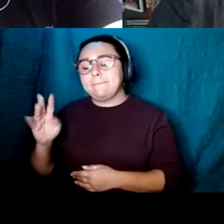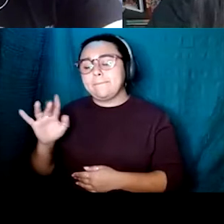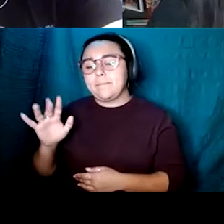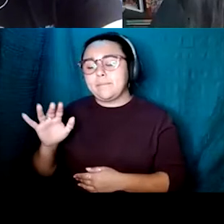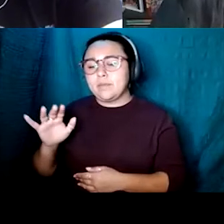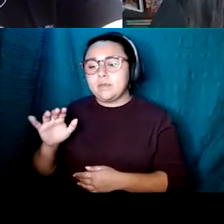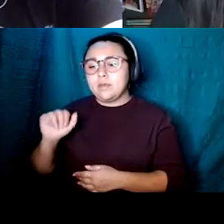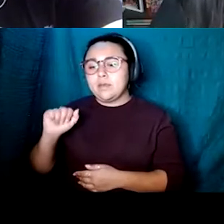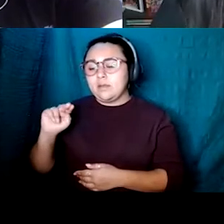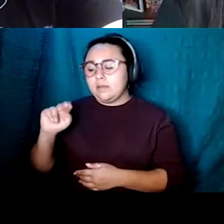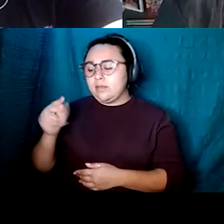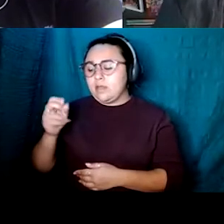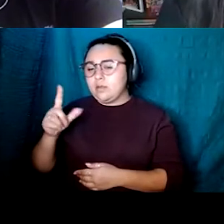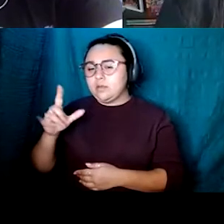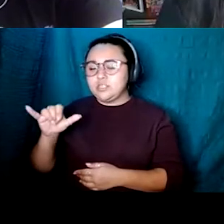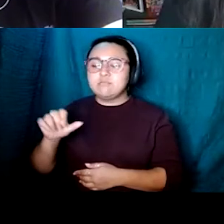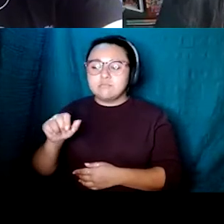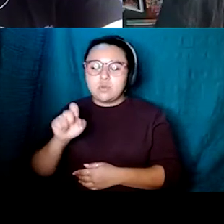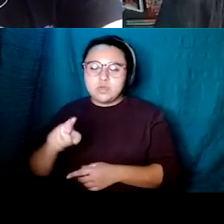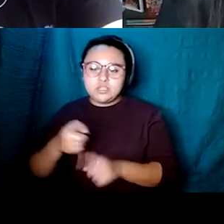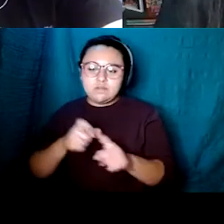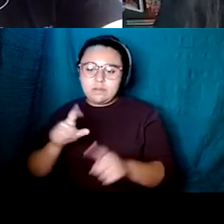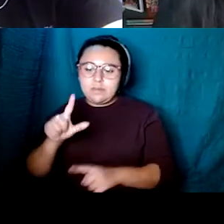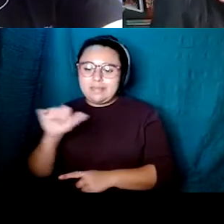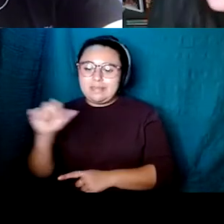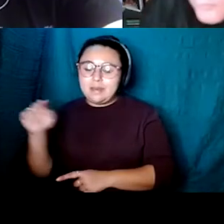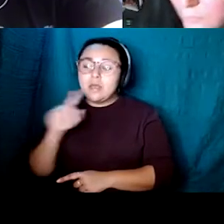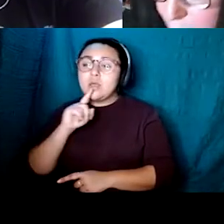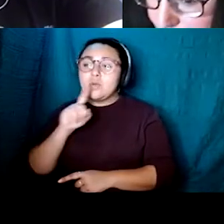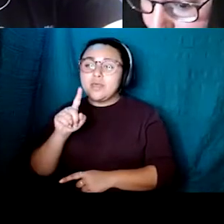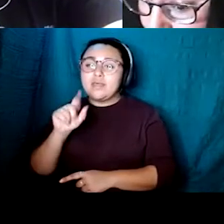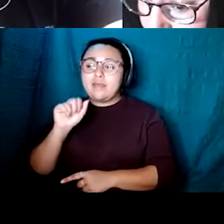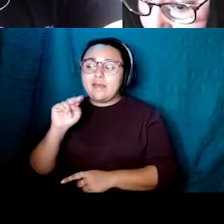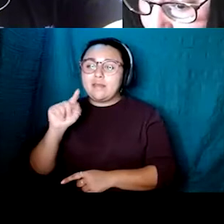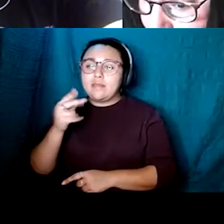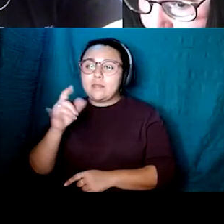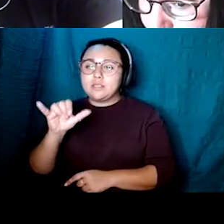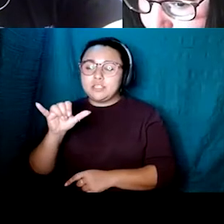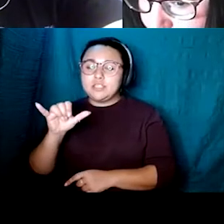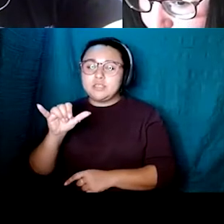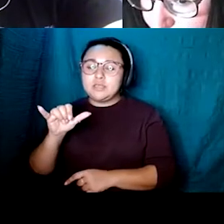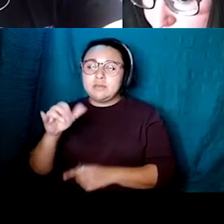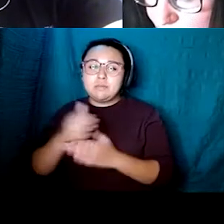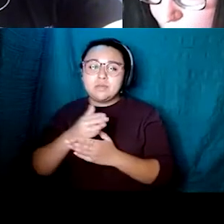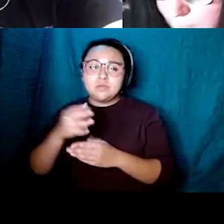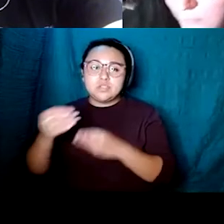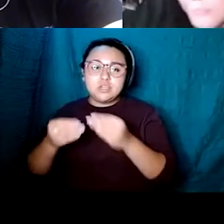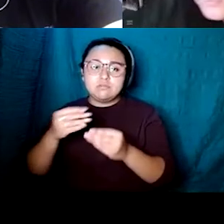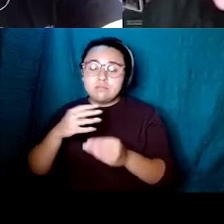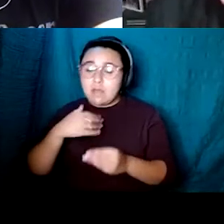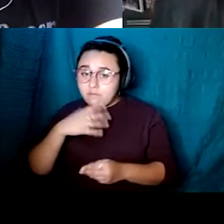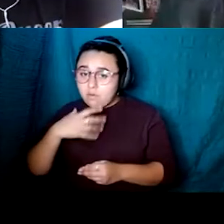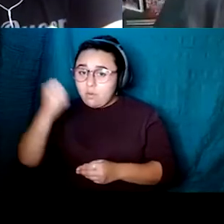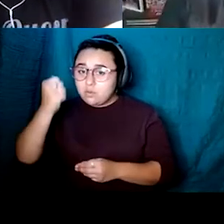is the anthology? This is a question from Len. Is the anthology intergenerational? Basically, are there older writers